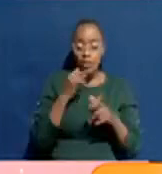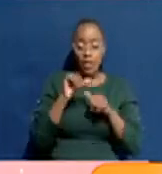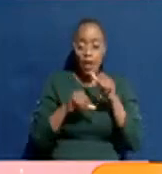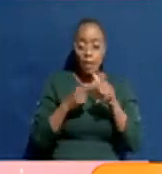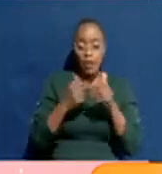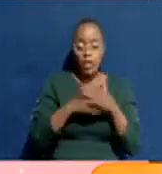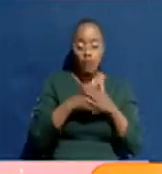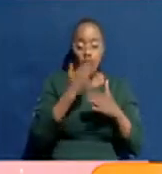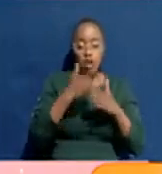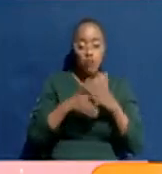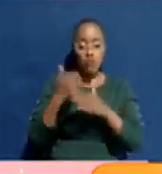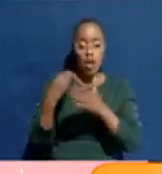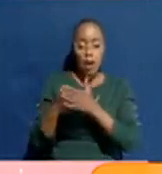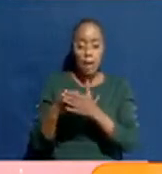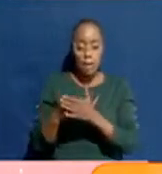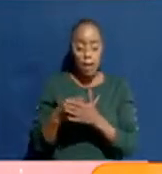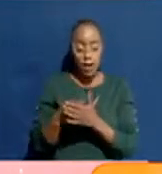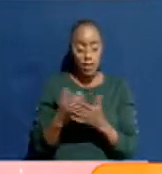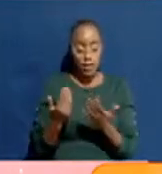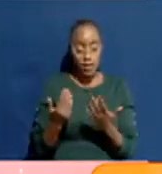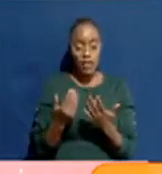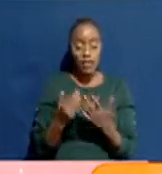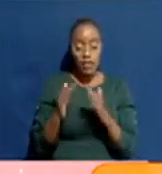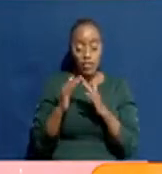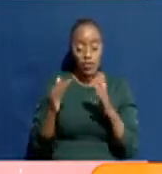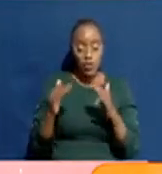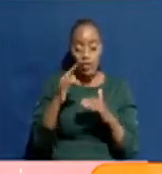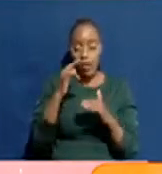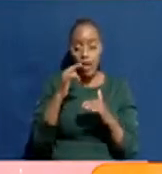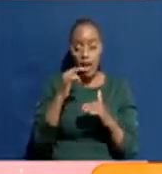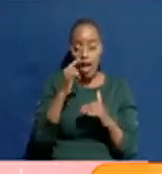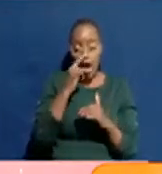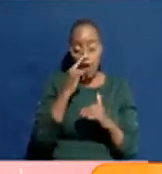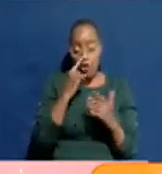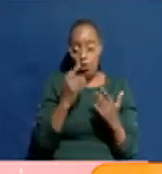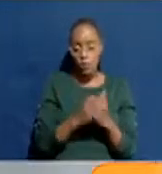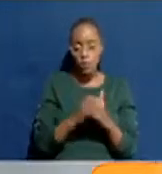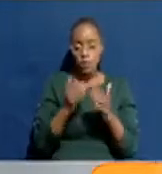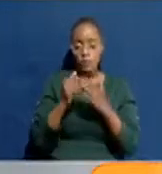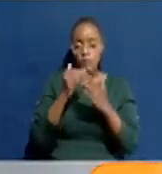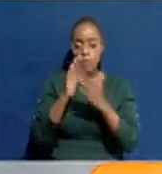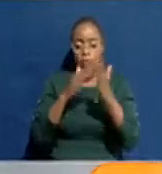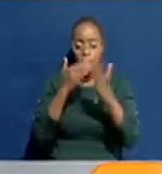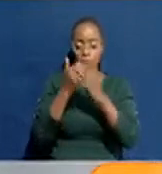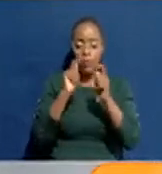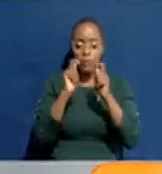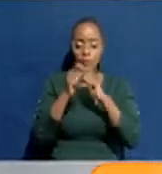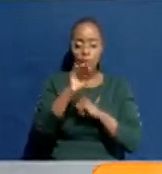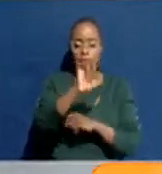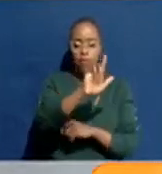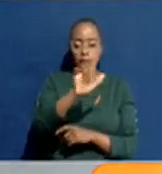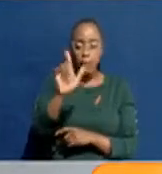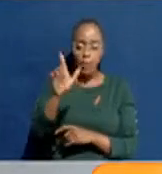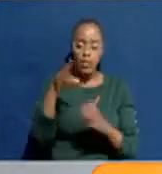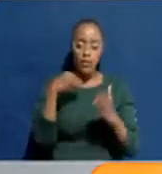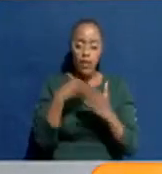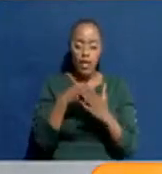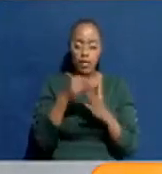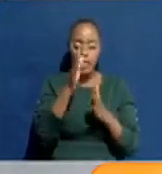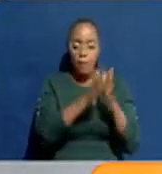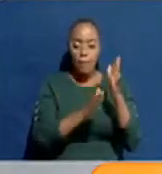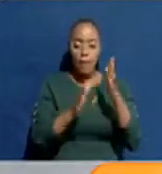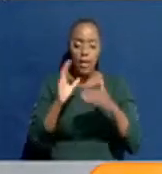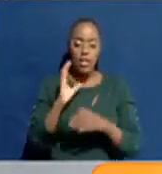their money down a hole. And for you, the proposed changes to the bill by the Finance and Planning